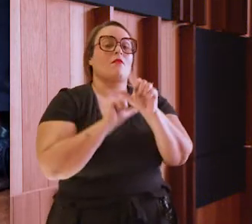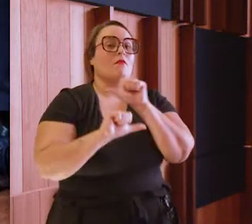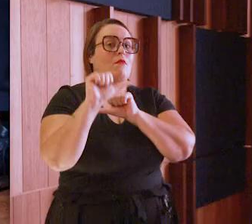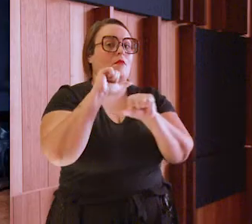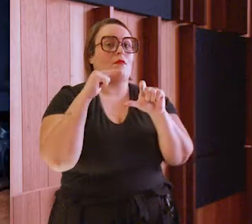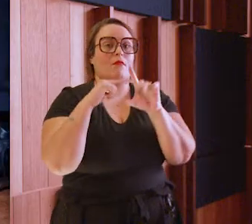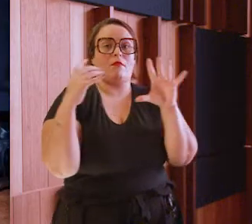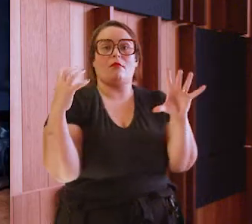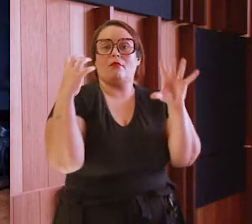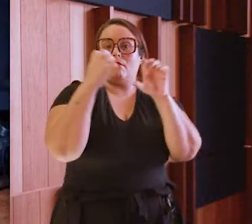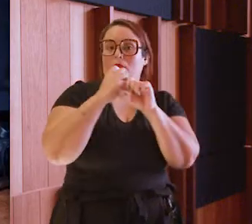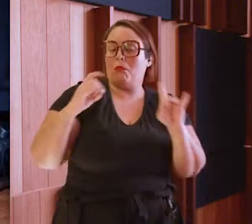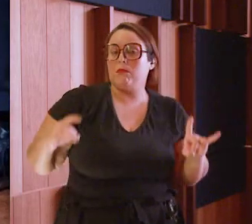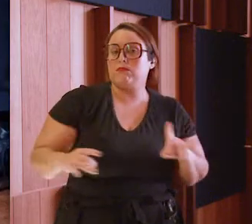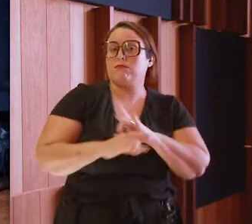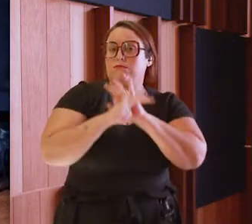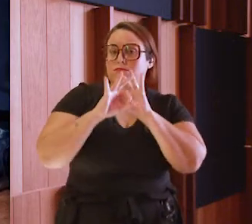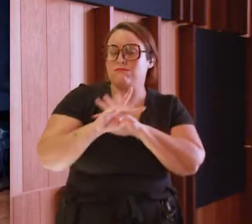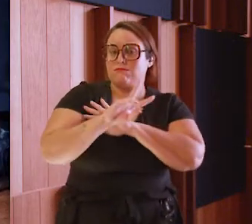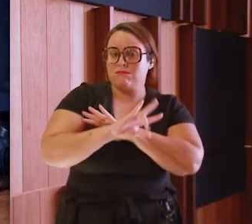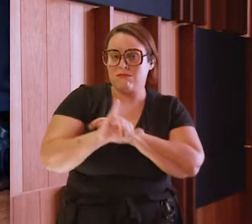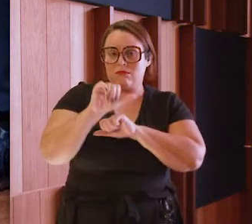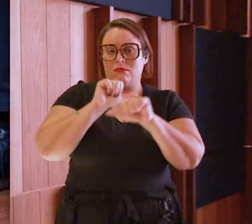safe harbor approach.